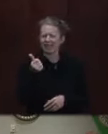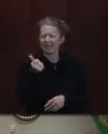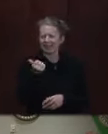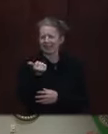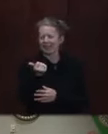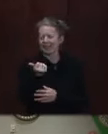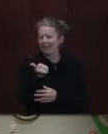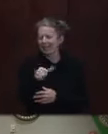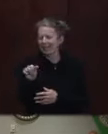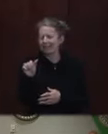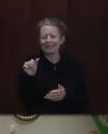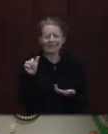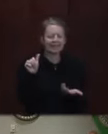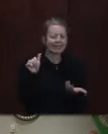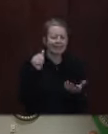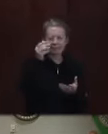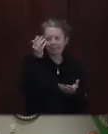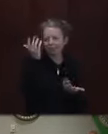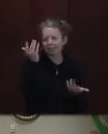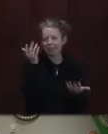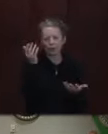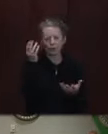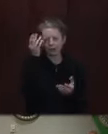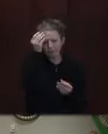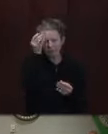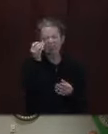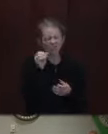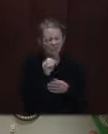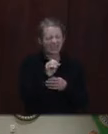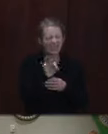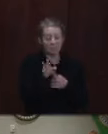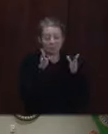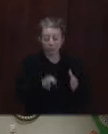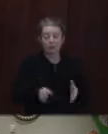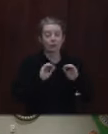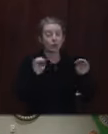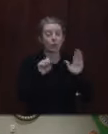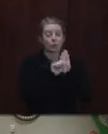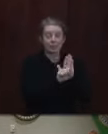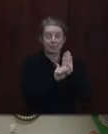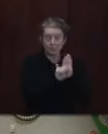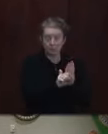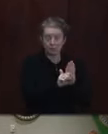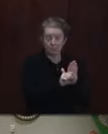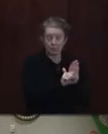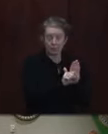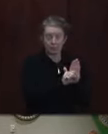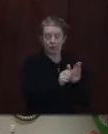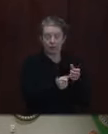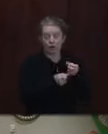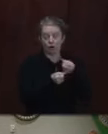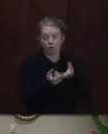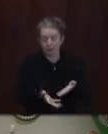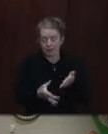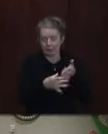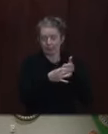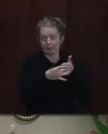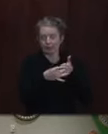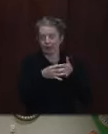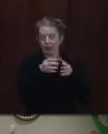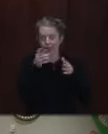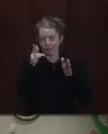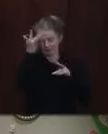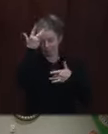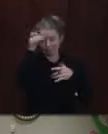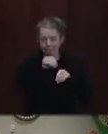asymptomatic folks are contributing to the spread? I think that would make obviously harder for contact tracing, but is there any